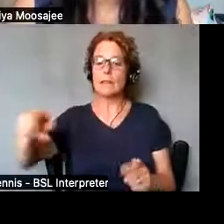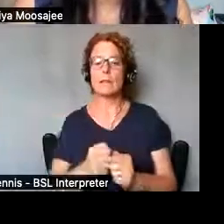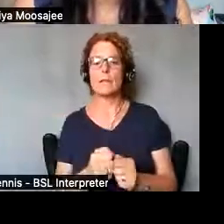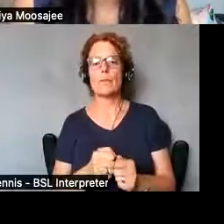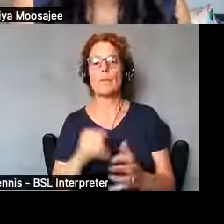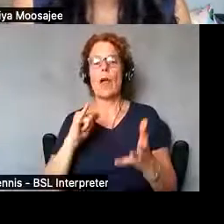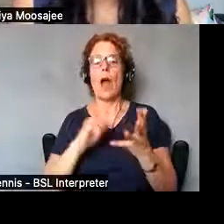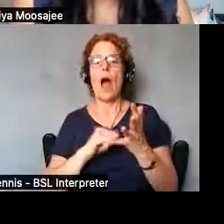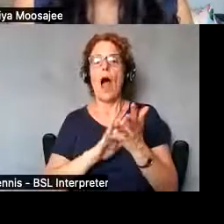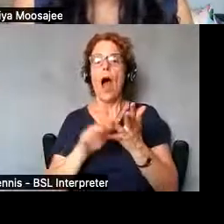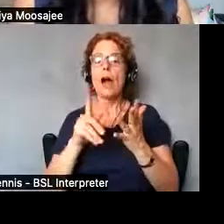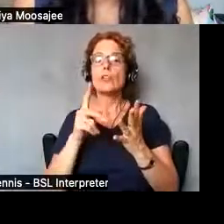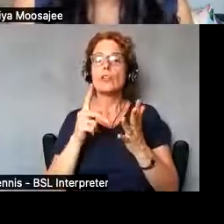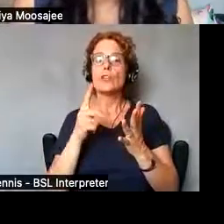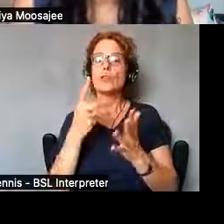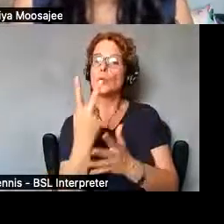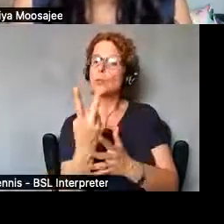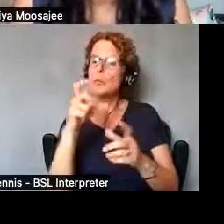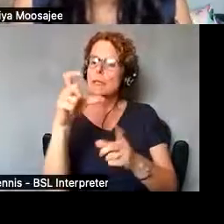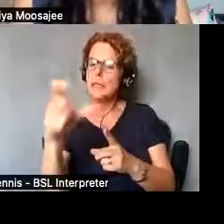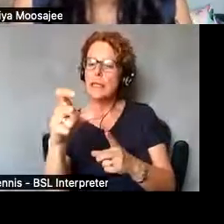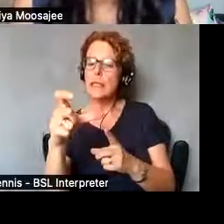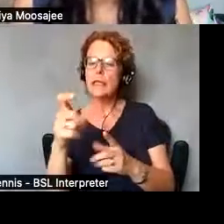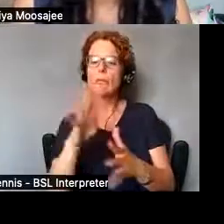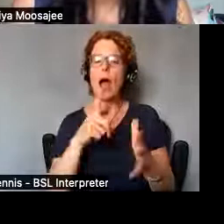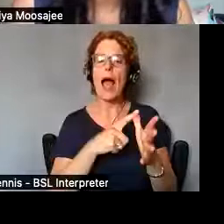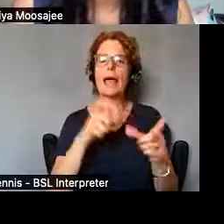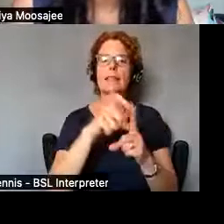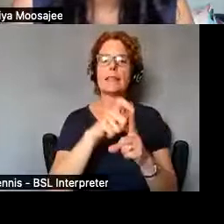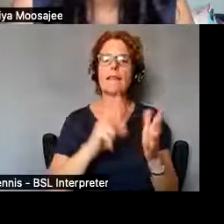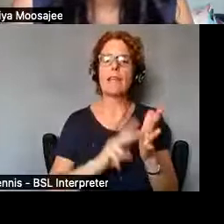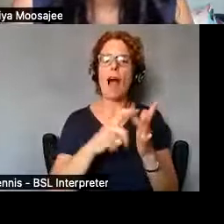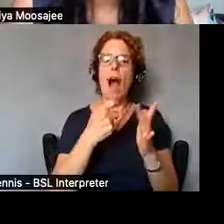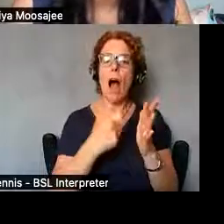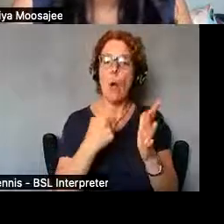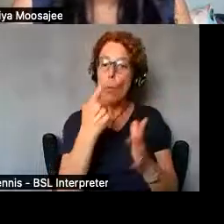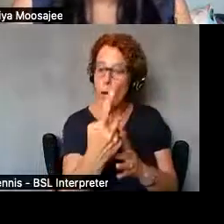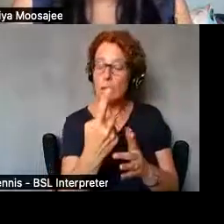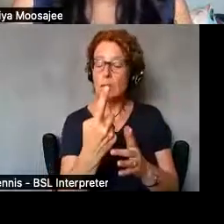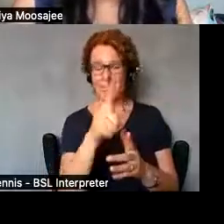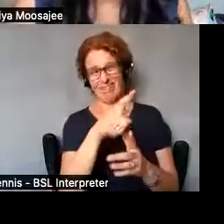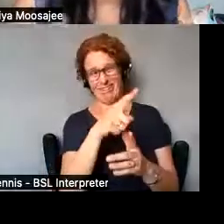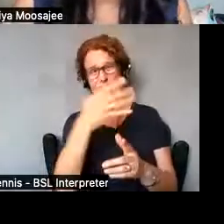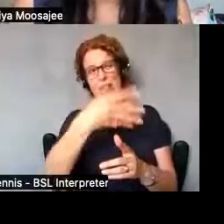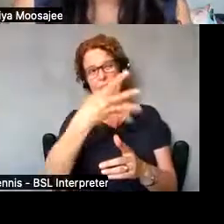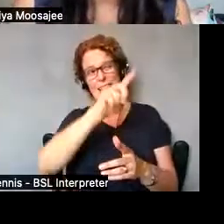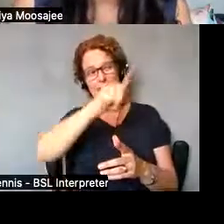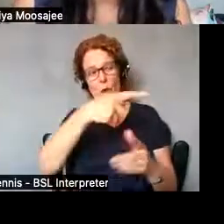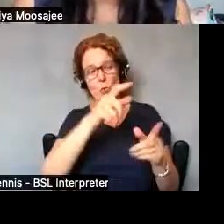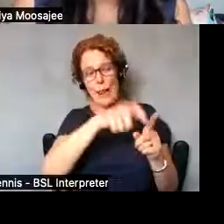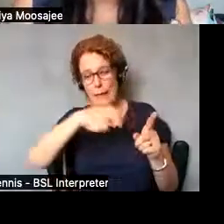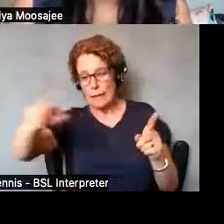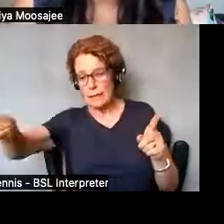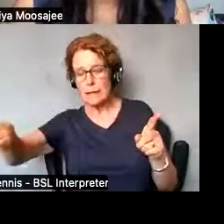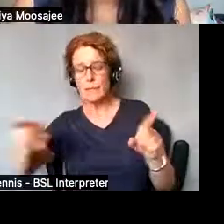USH2C is caused by the ADVRG1 gene, that's 19,000 letters. And as I mentioned, the MYA7A